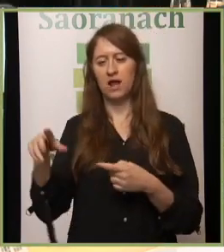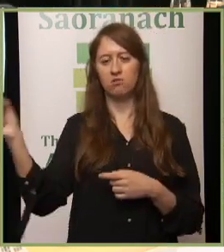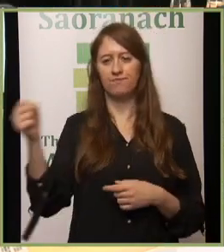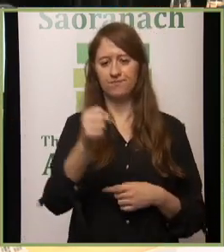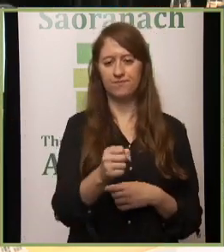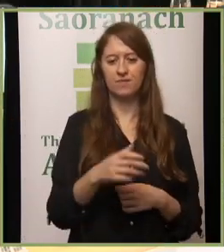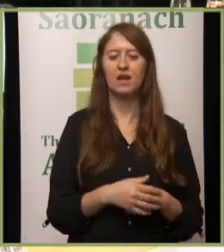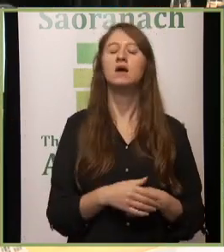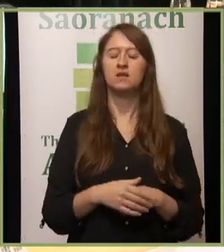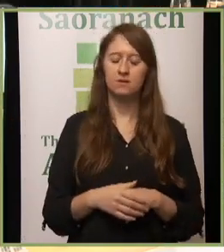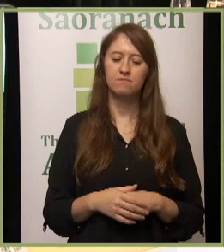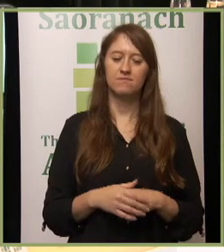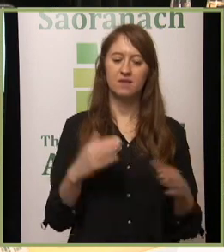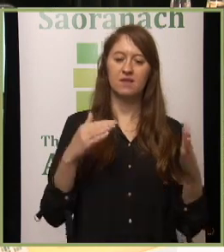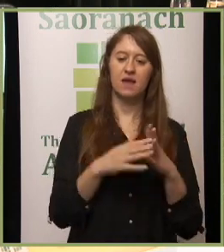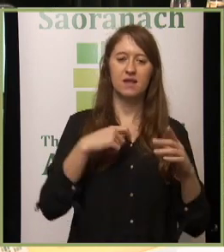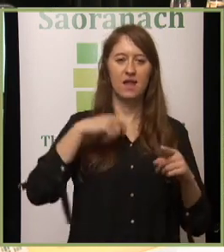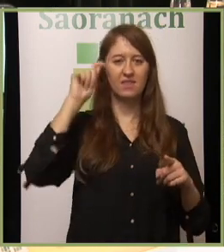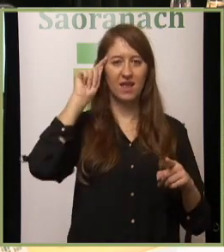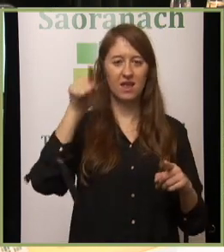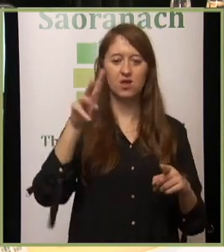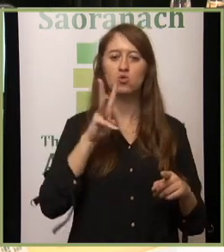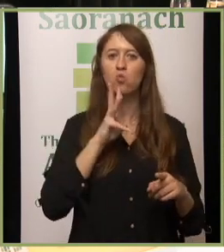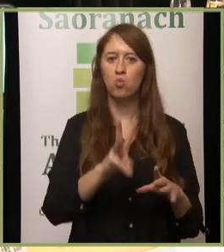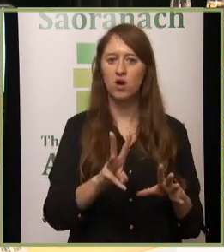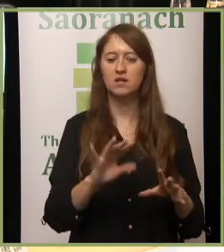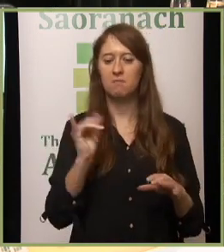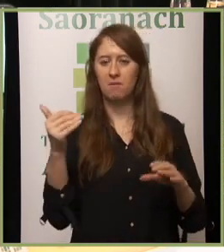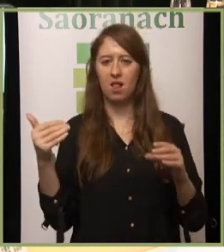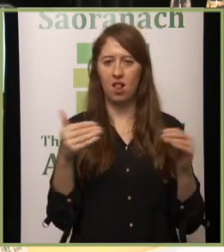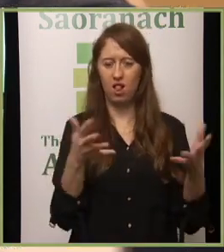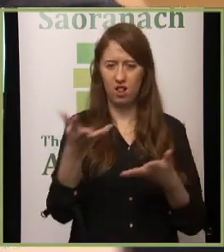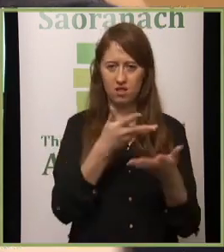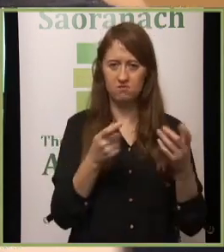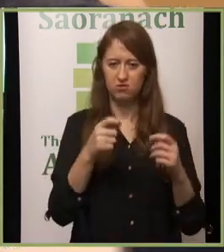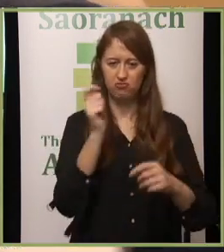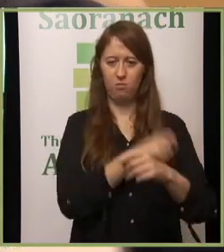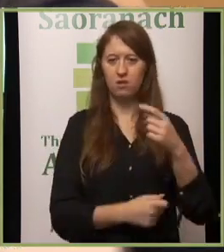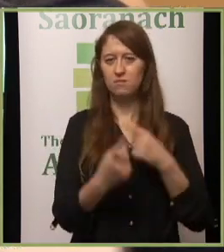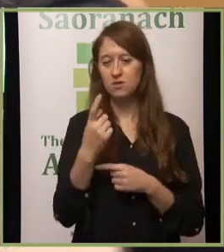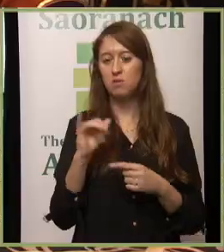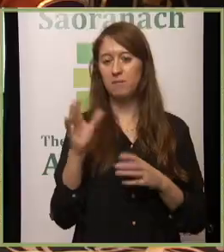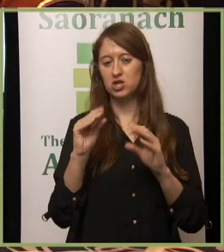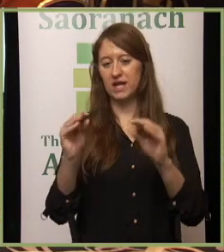on this might lead us into trouble. So we'll just have a chat about it in a minute. Jean?